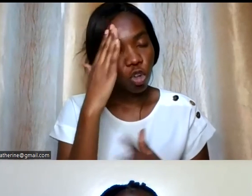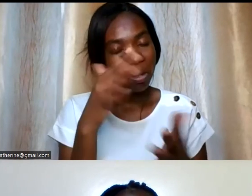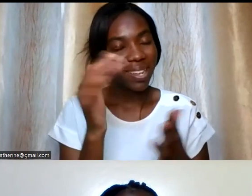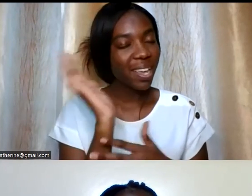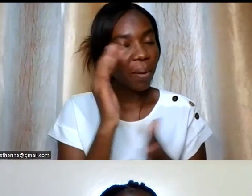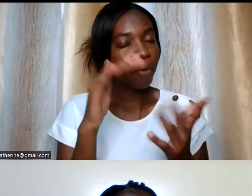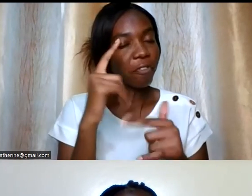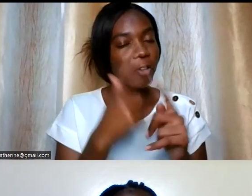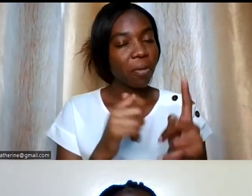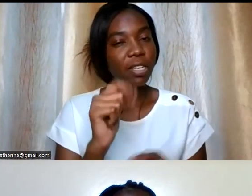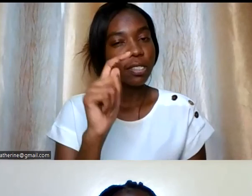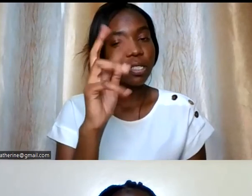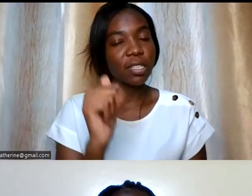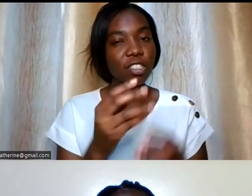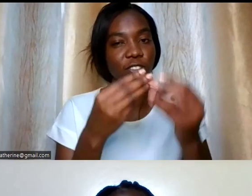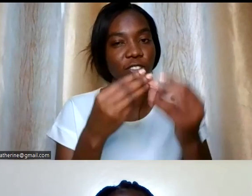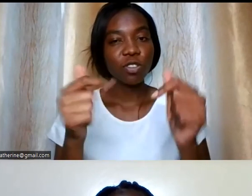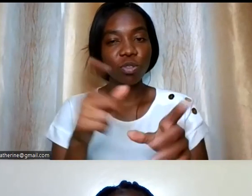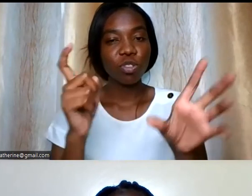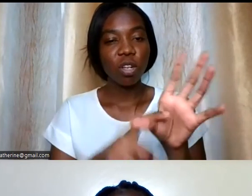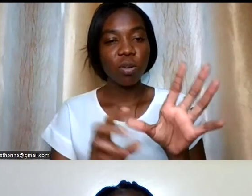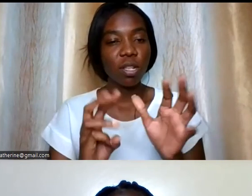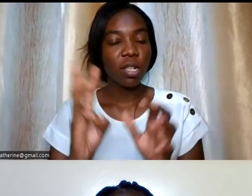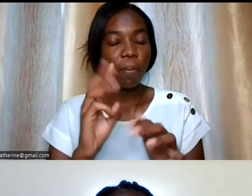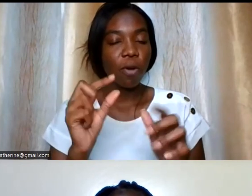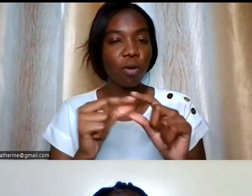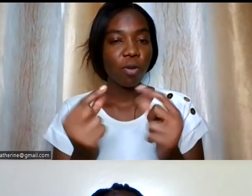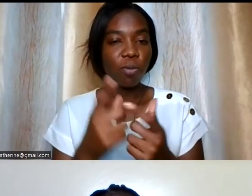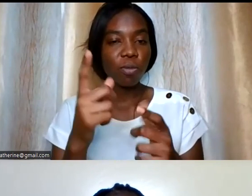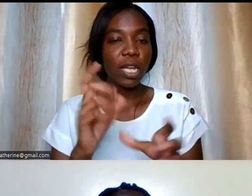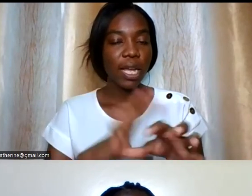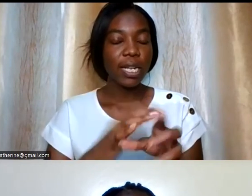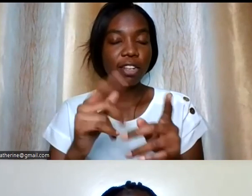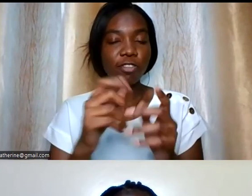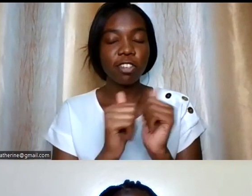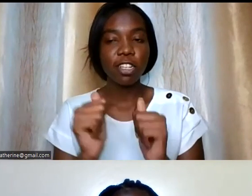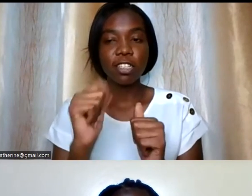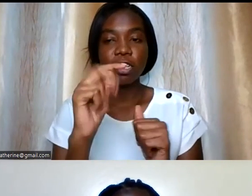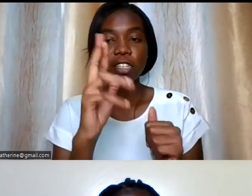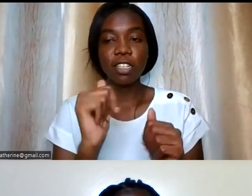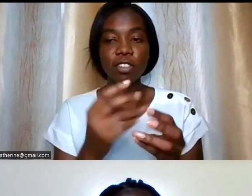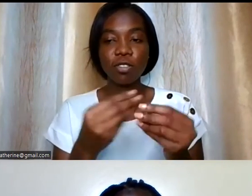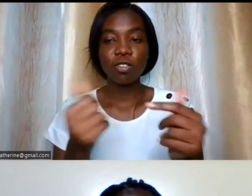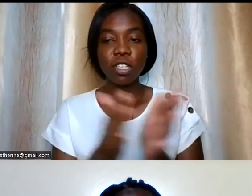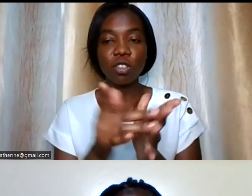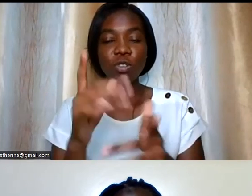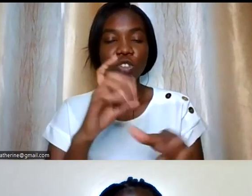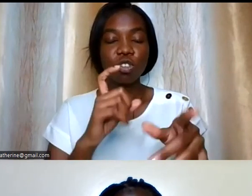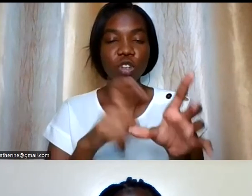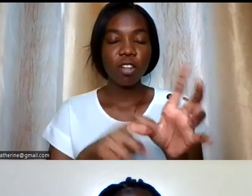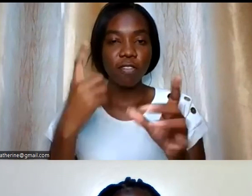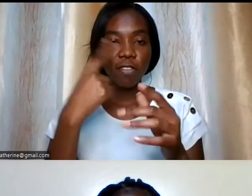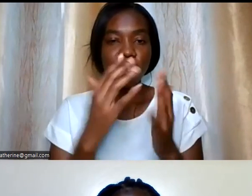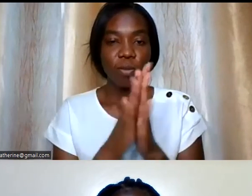Solutions, join our WhatsApp group, Get It Right with Atara Solution. You can also join our Facebook page, Get It Right with